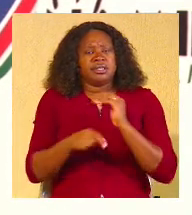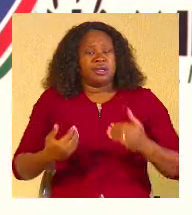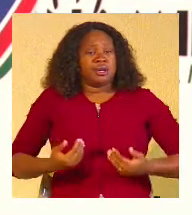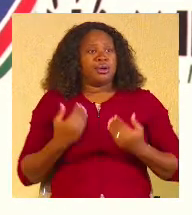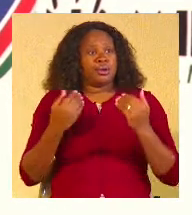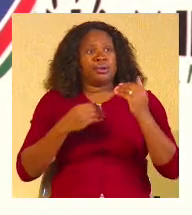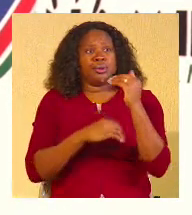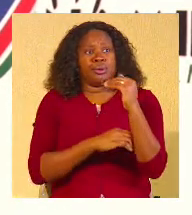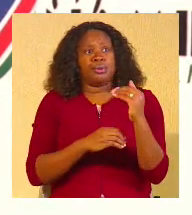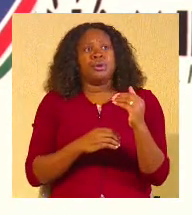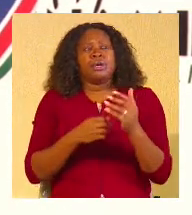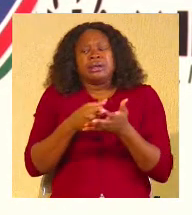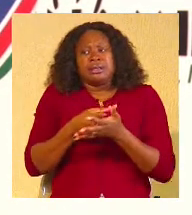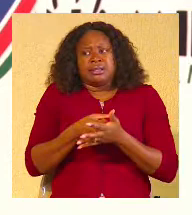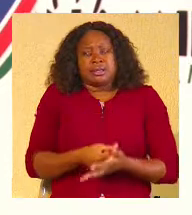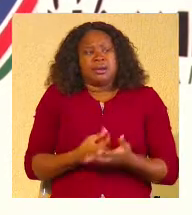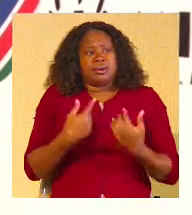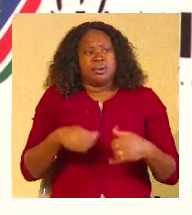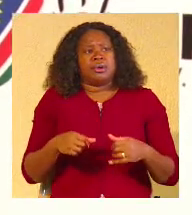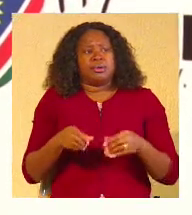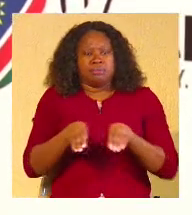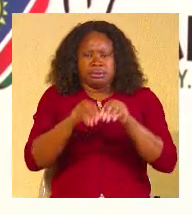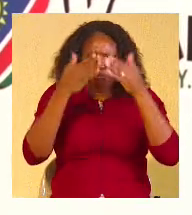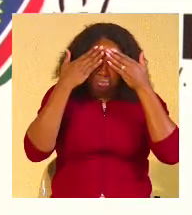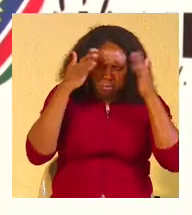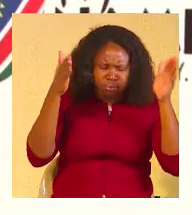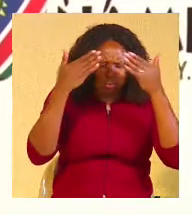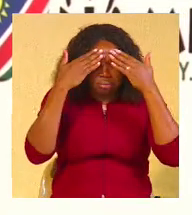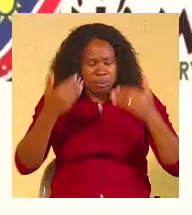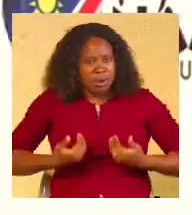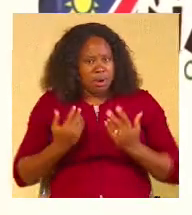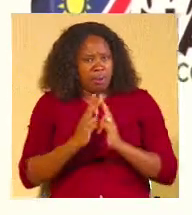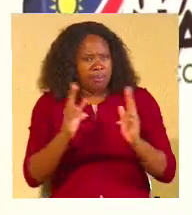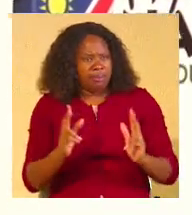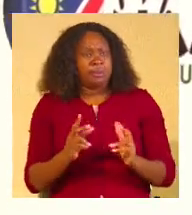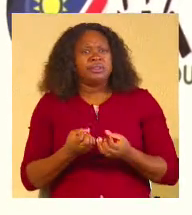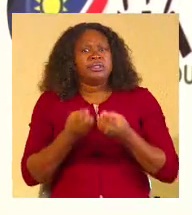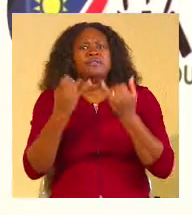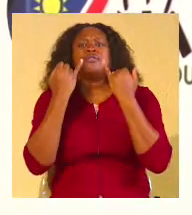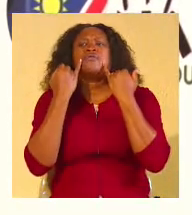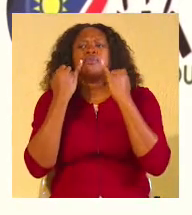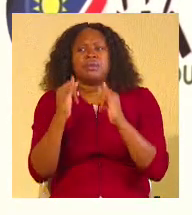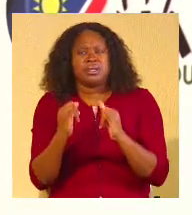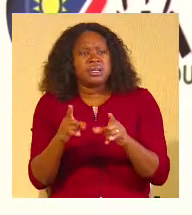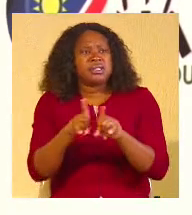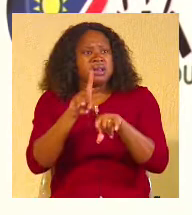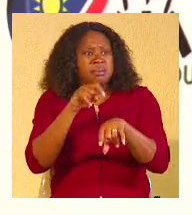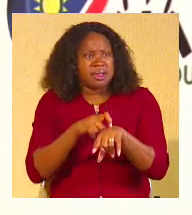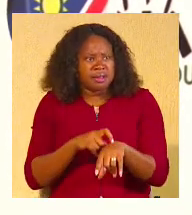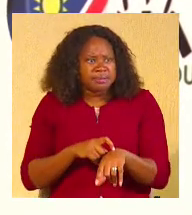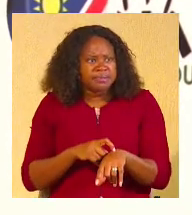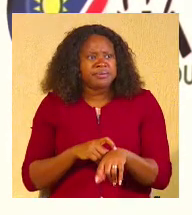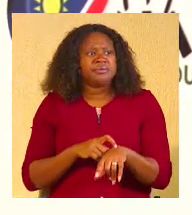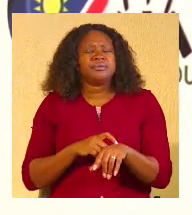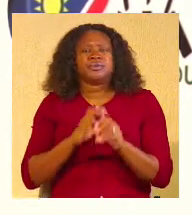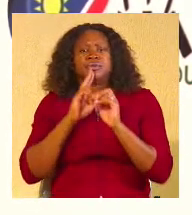Council is again to ensure that we're raising awareness among young people, ensuring that they're given information, but at the same time alluding to them